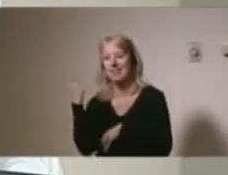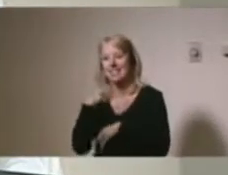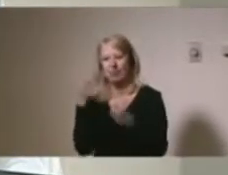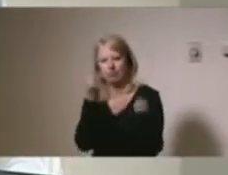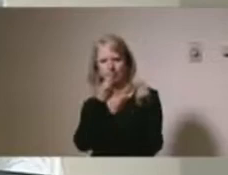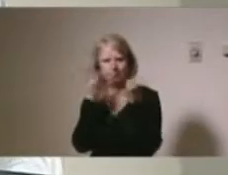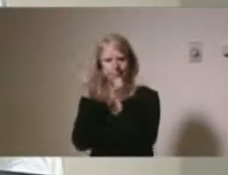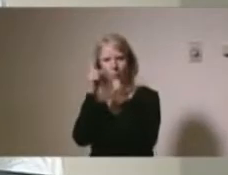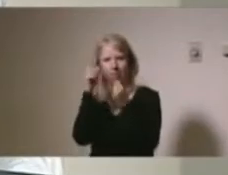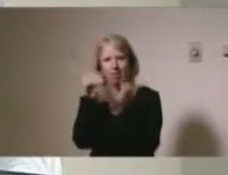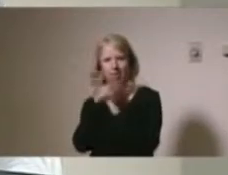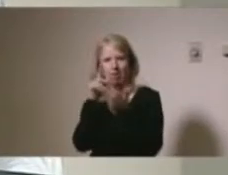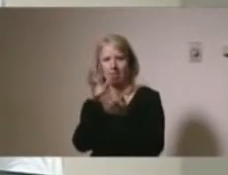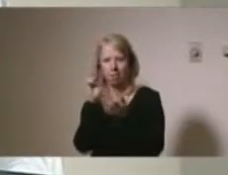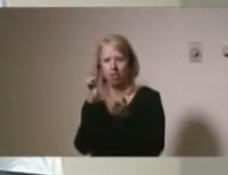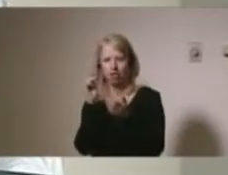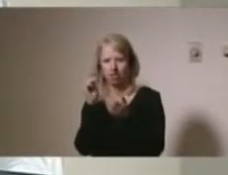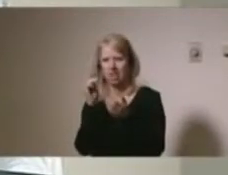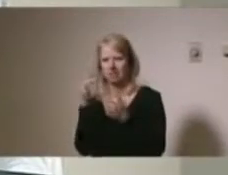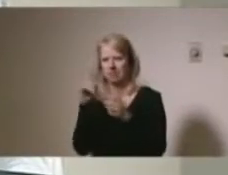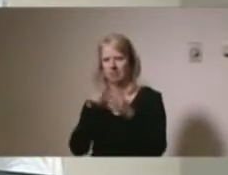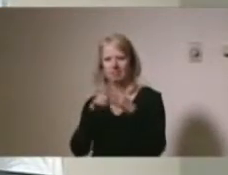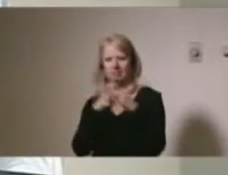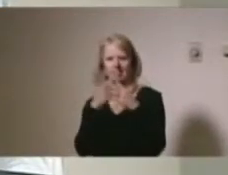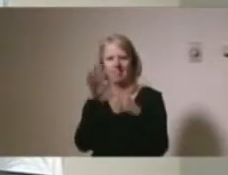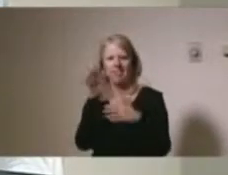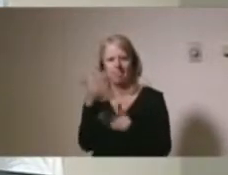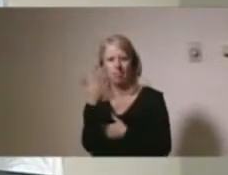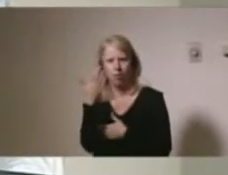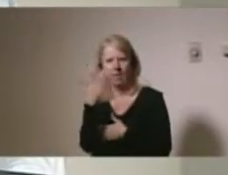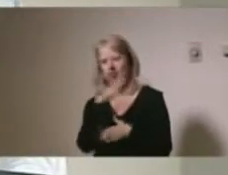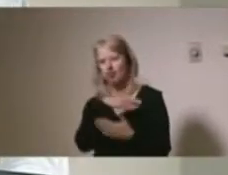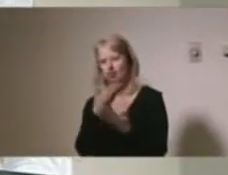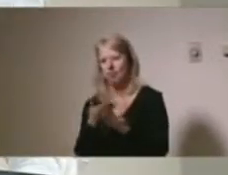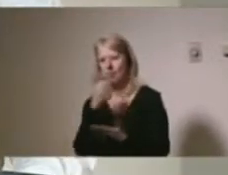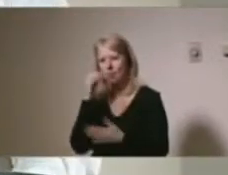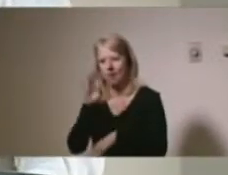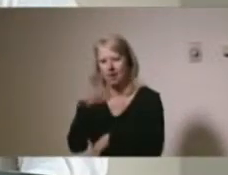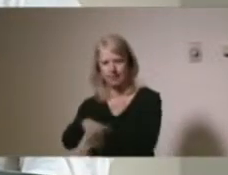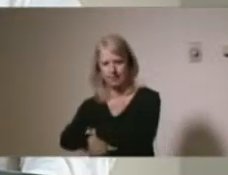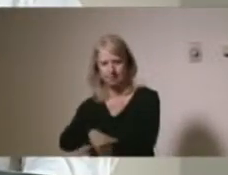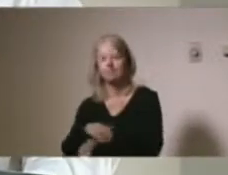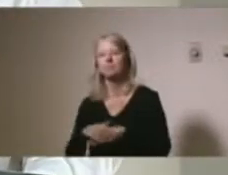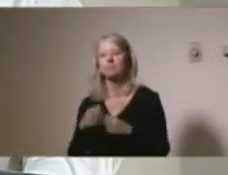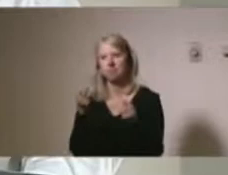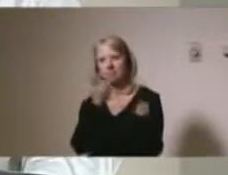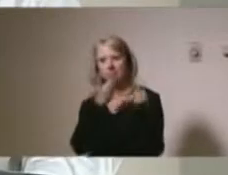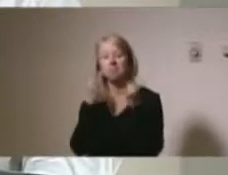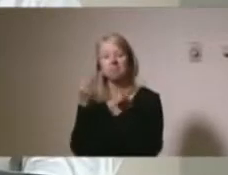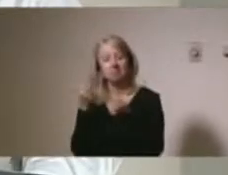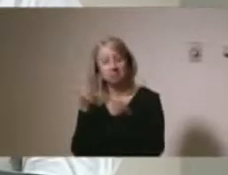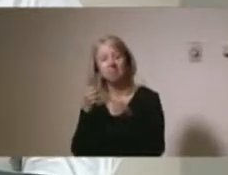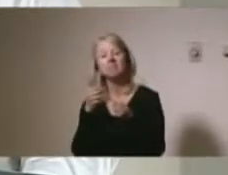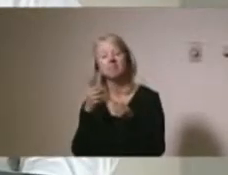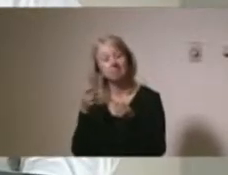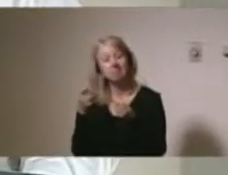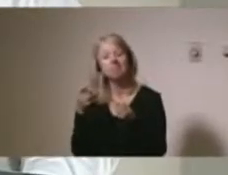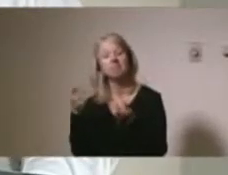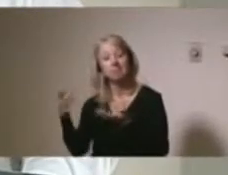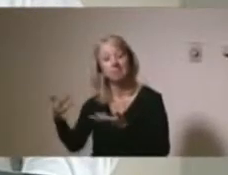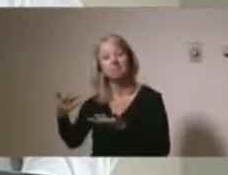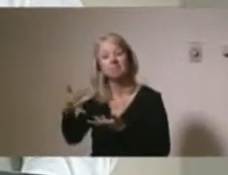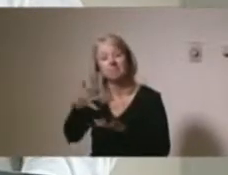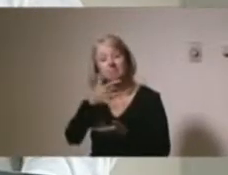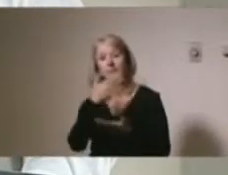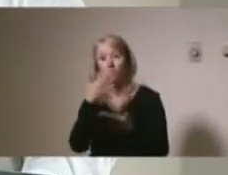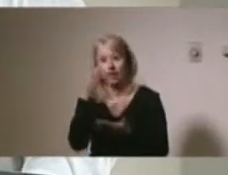kilometers. Started about 5 in the morning. Got home about 9. So it was quite fruitful inside of the information that I